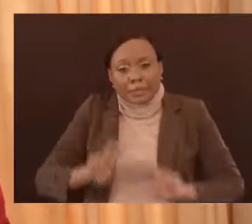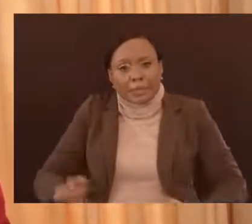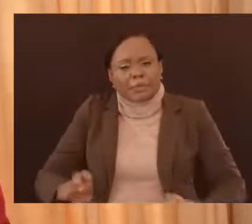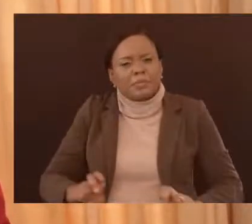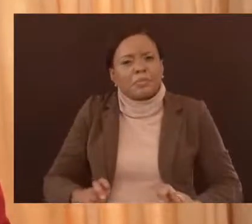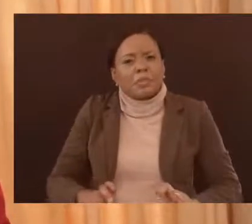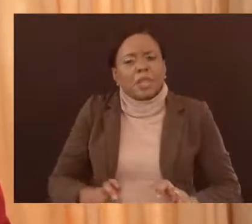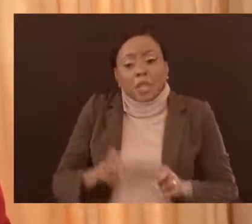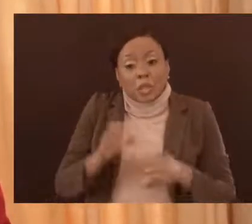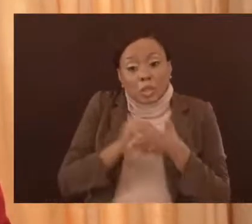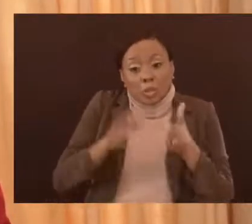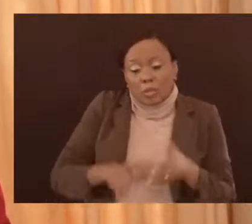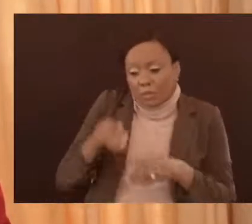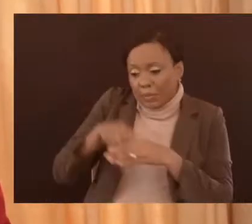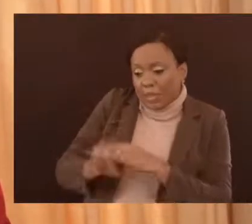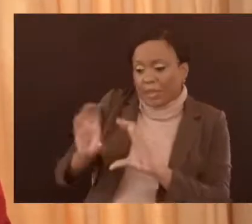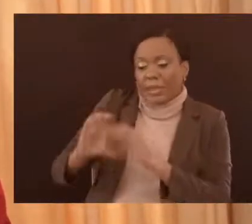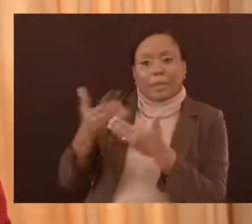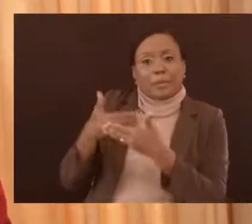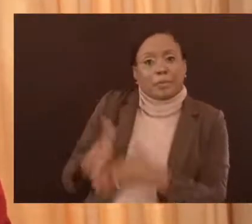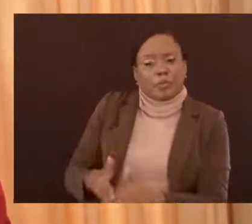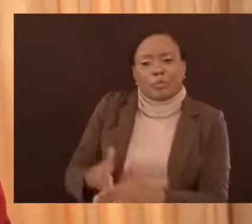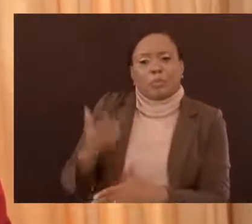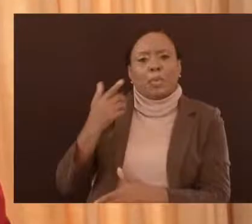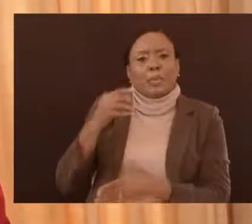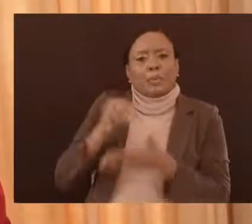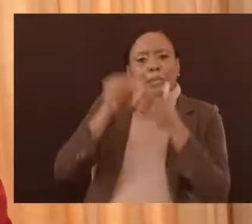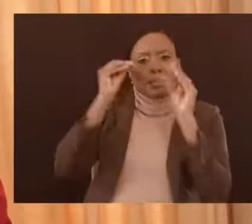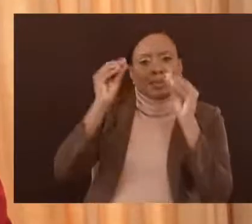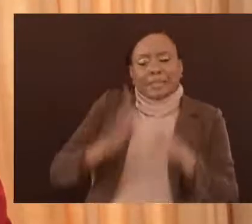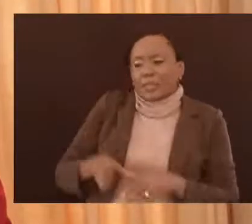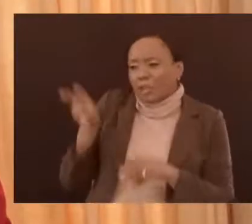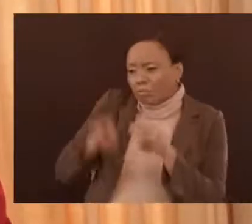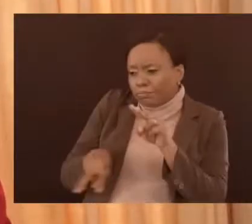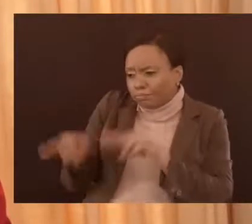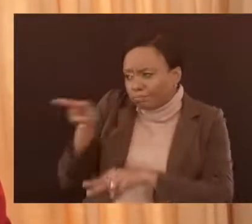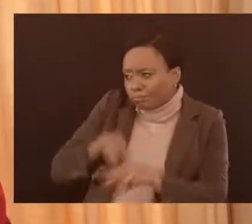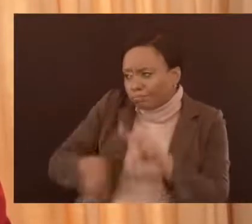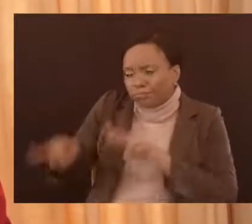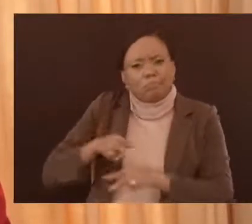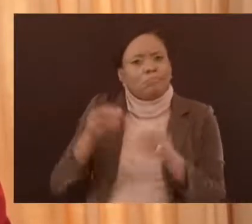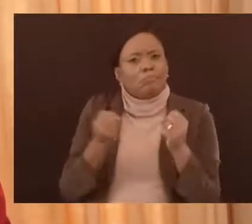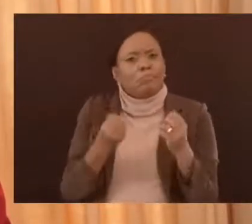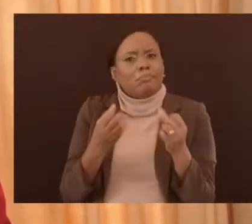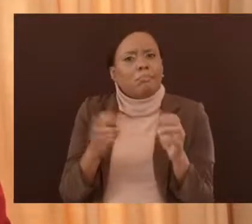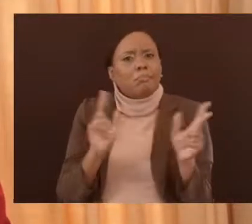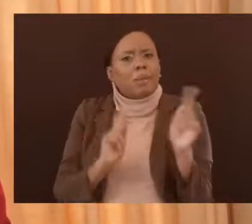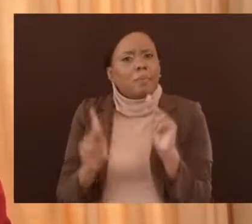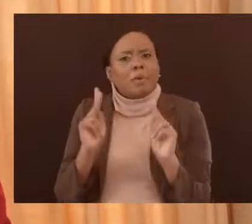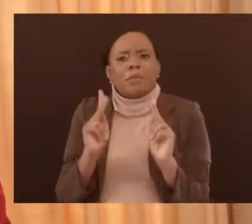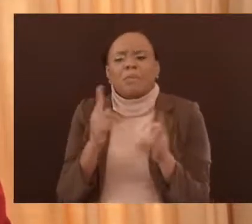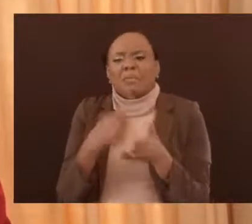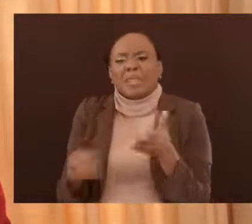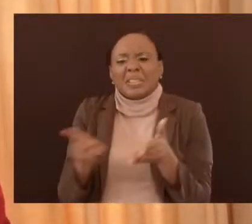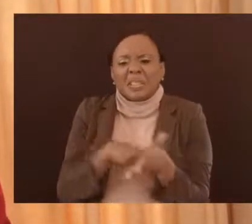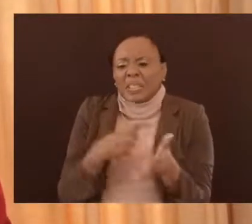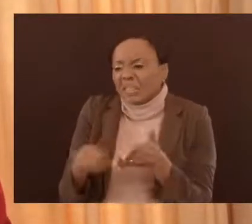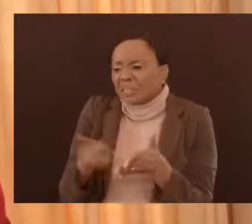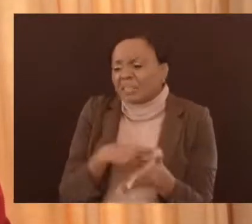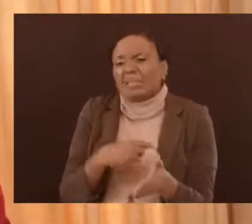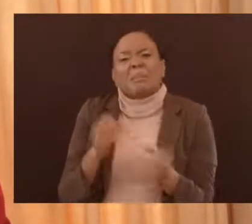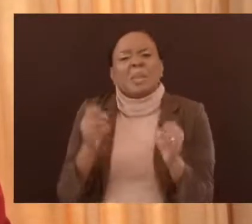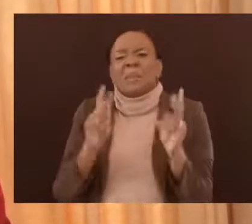idea of exactly how they were performing. And I know many people were in the early stages quite critical because they wanted us to just